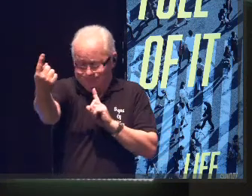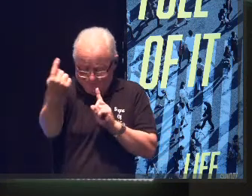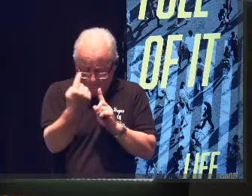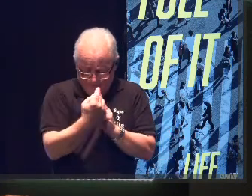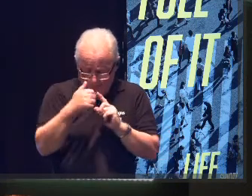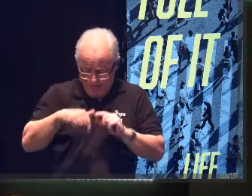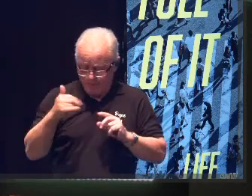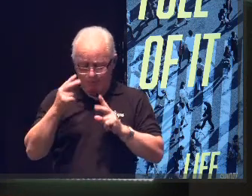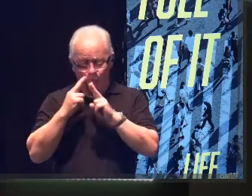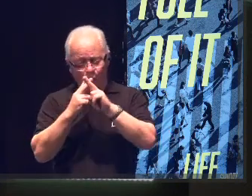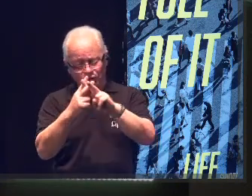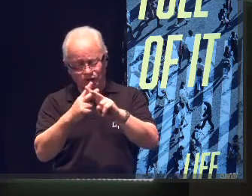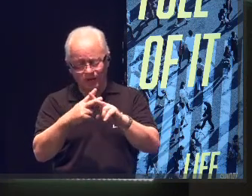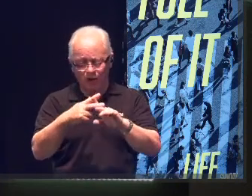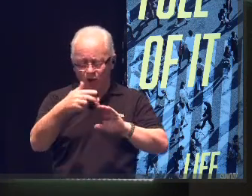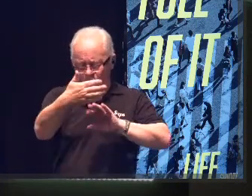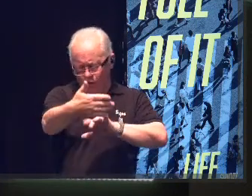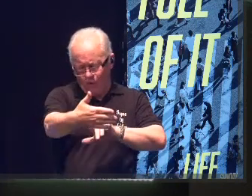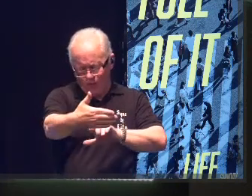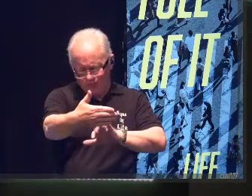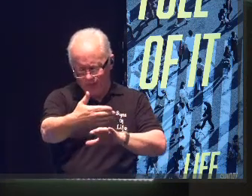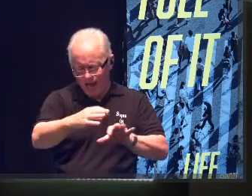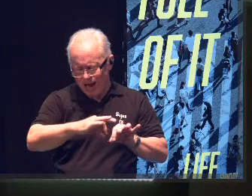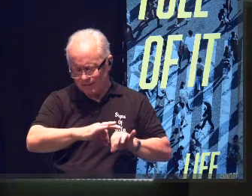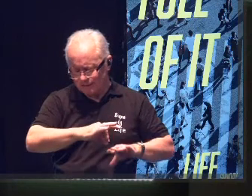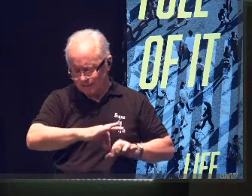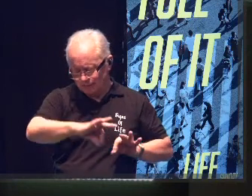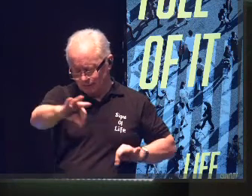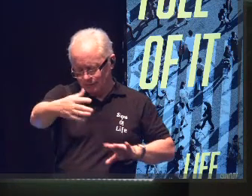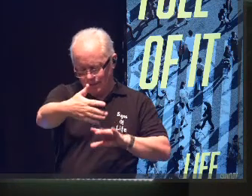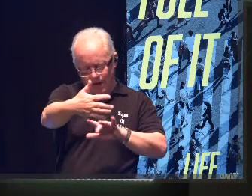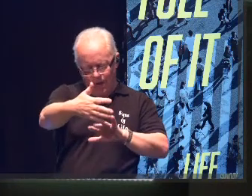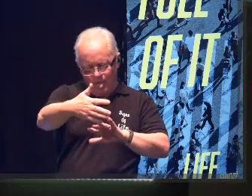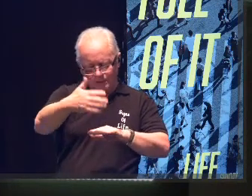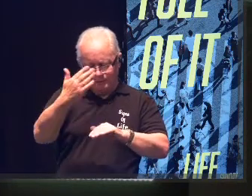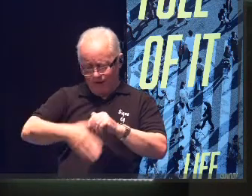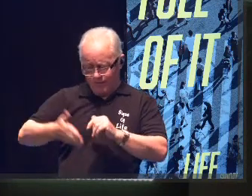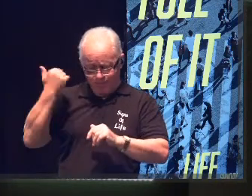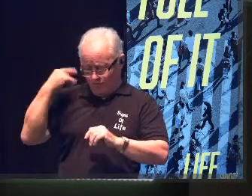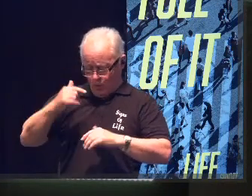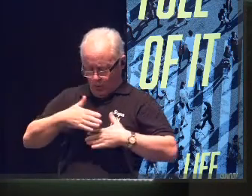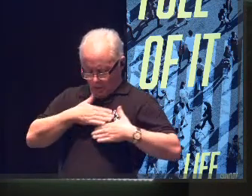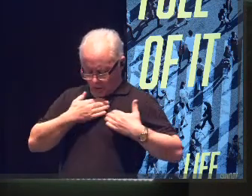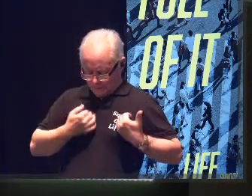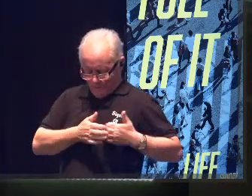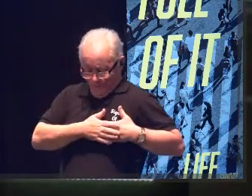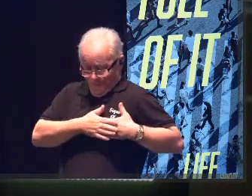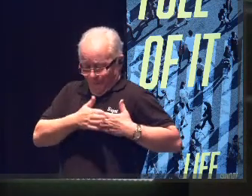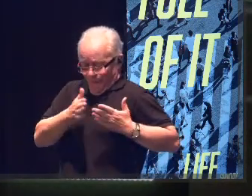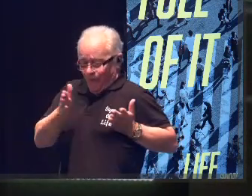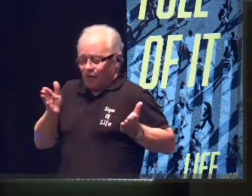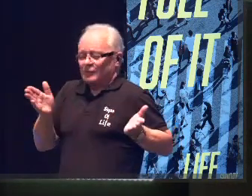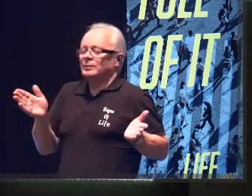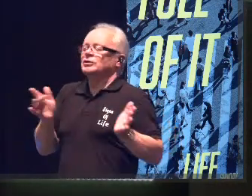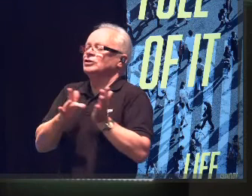you're watching online and you've never really opened your heart to Jesus to receive his love